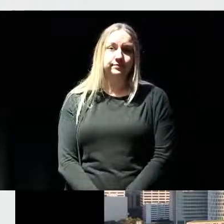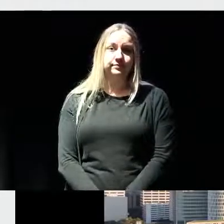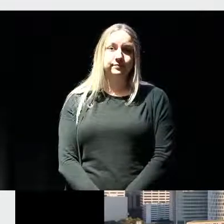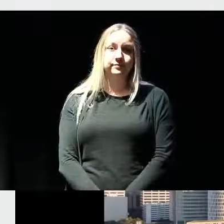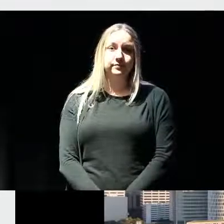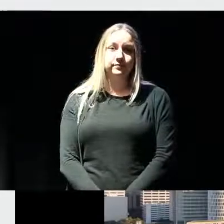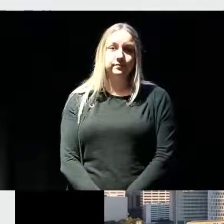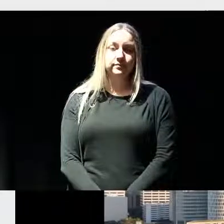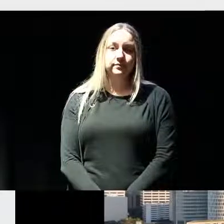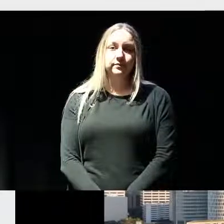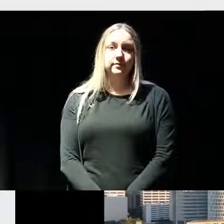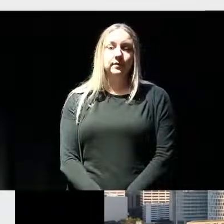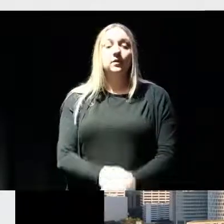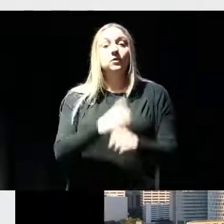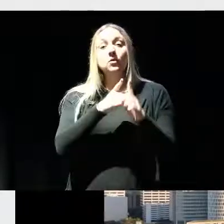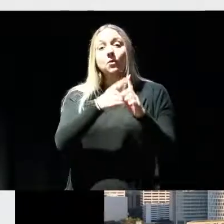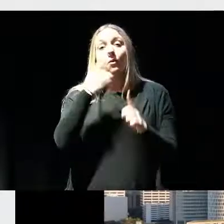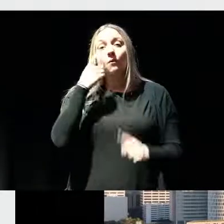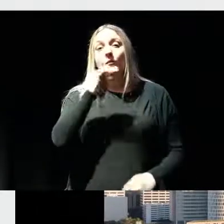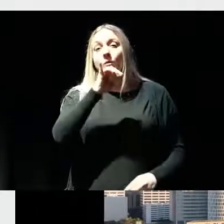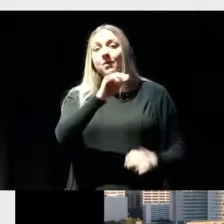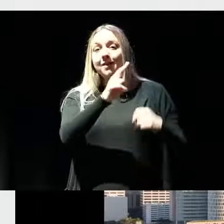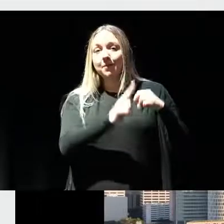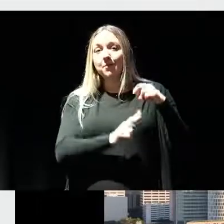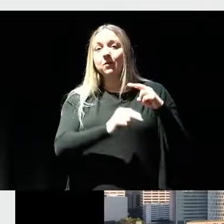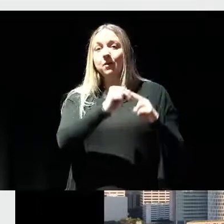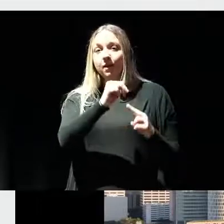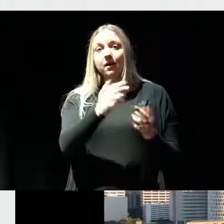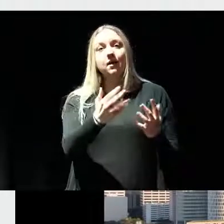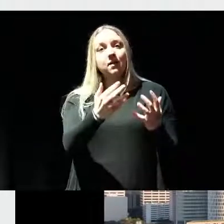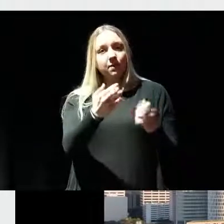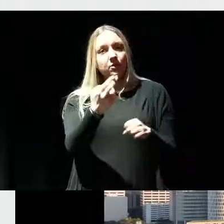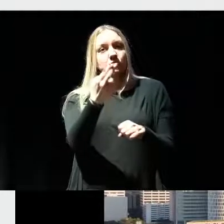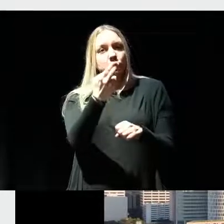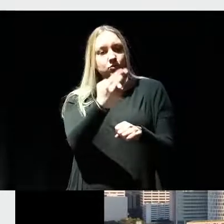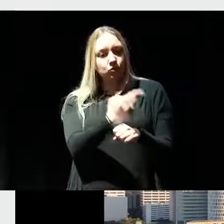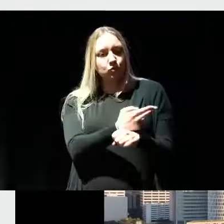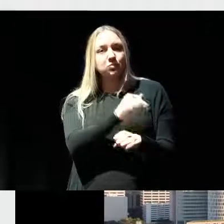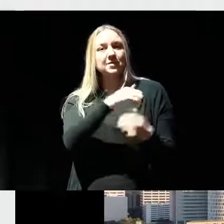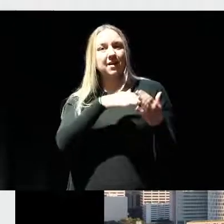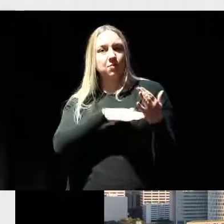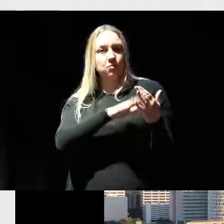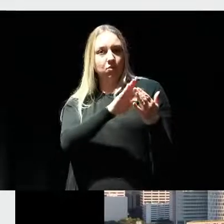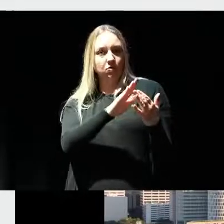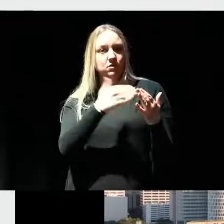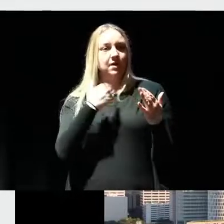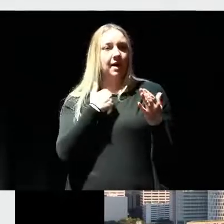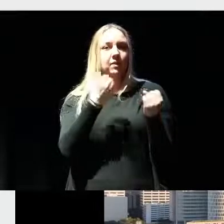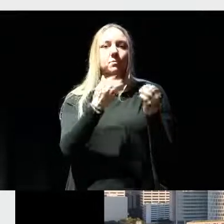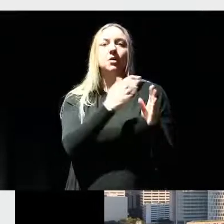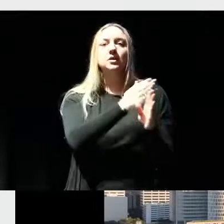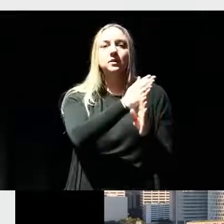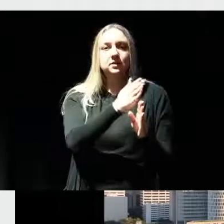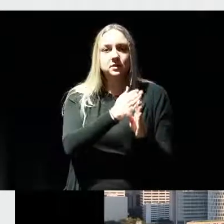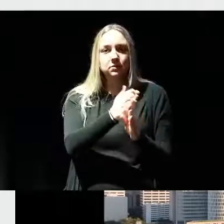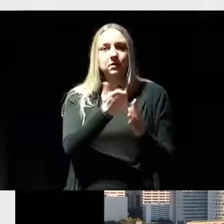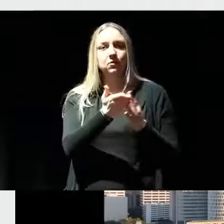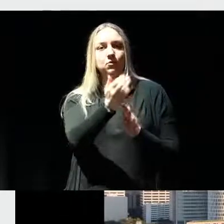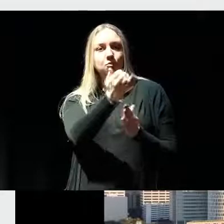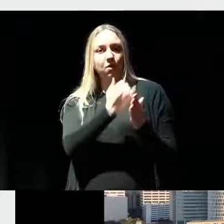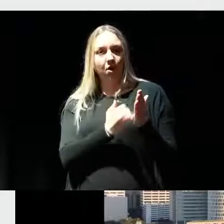Their goal with the Moody Center was to take an interdisciplinary approach to the arts, to start to